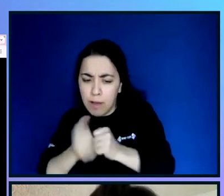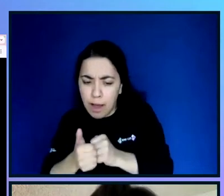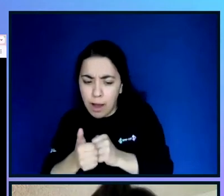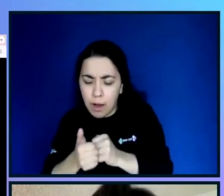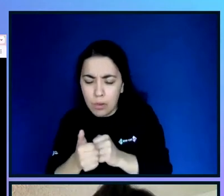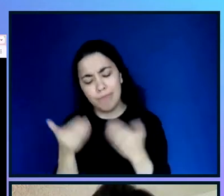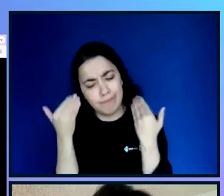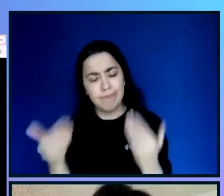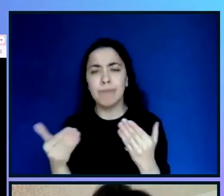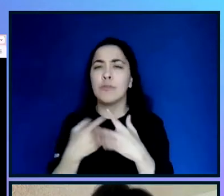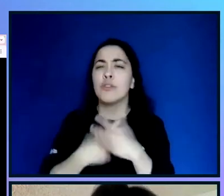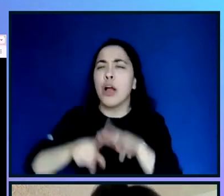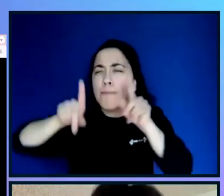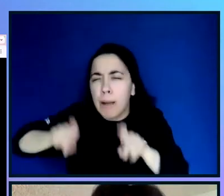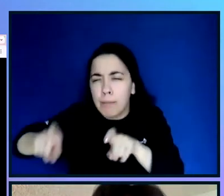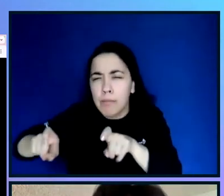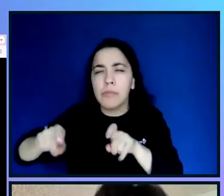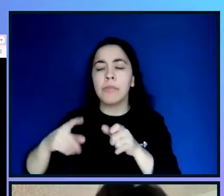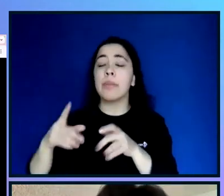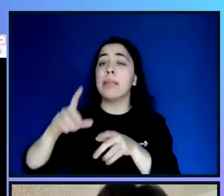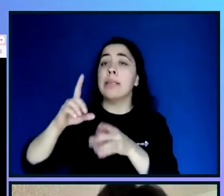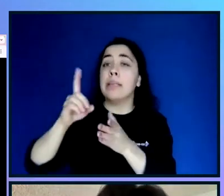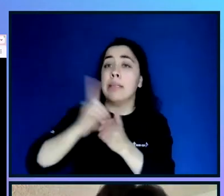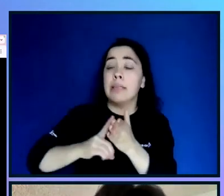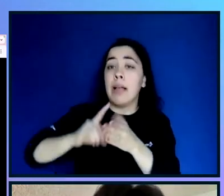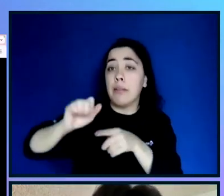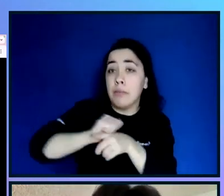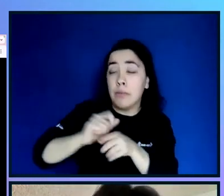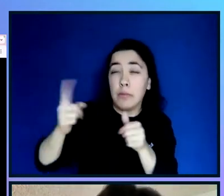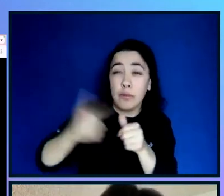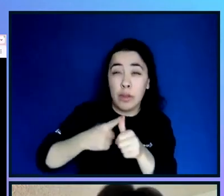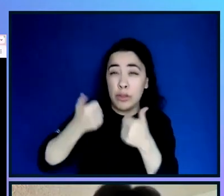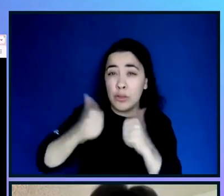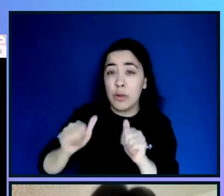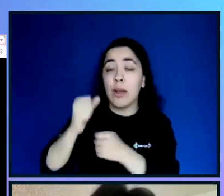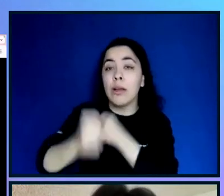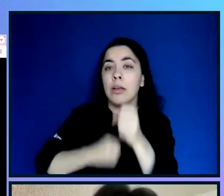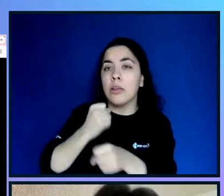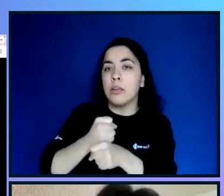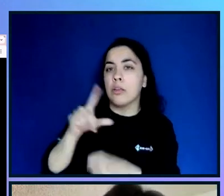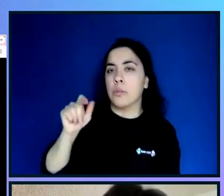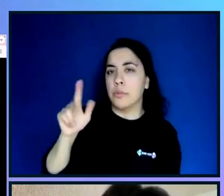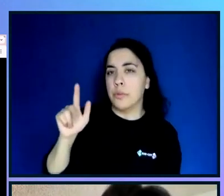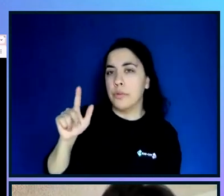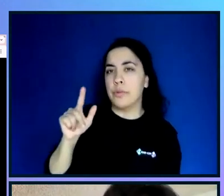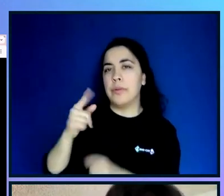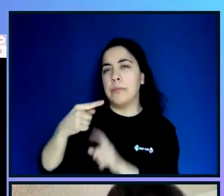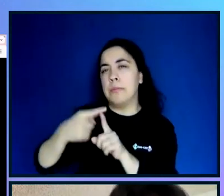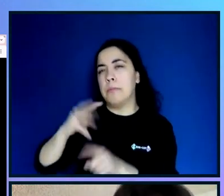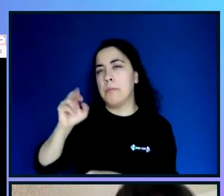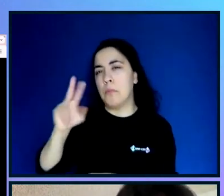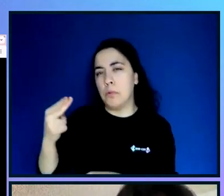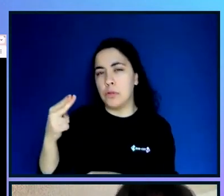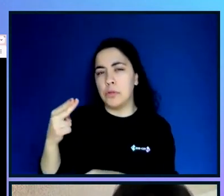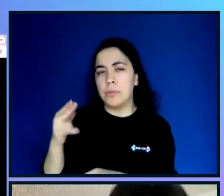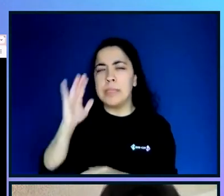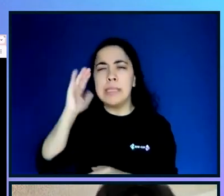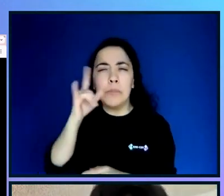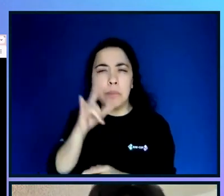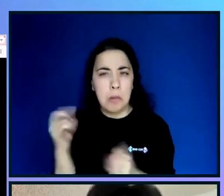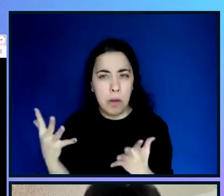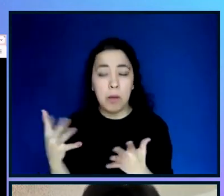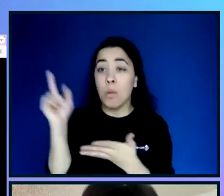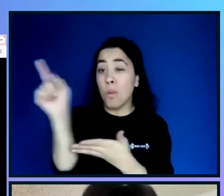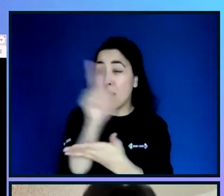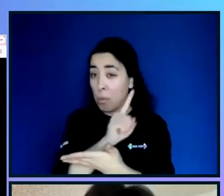began. We ran our first design bootcamp in March 2023, and the rhythm of this bootcamp kind of looked like this. For a full week,